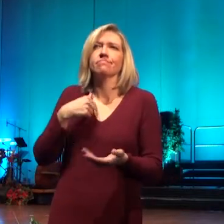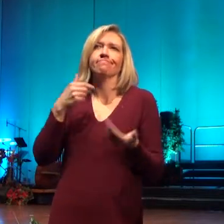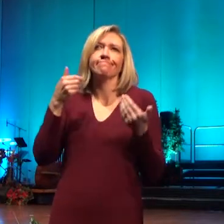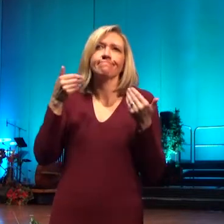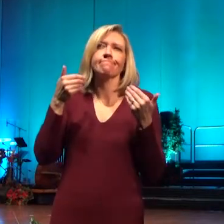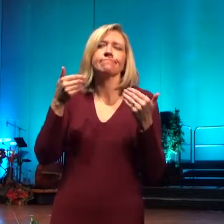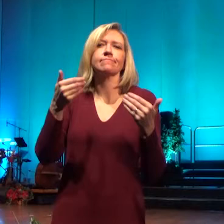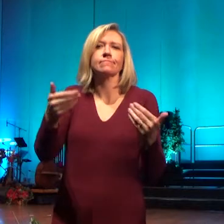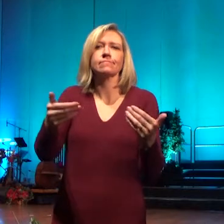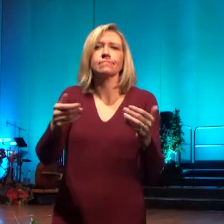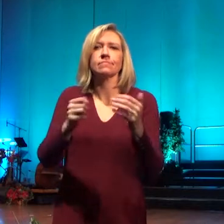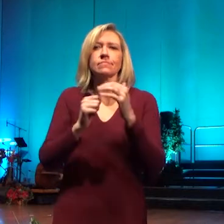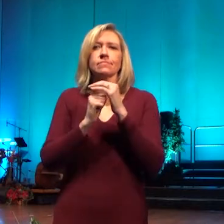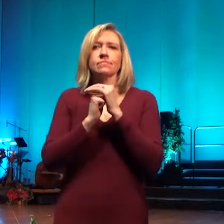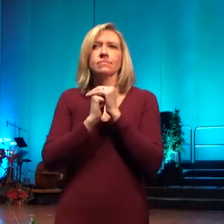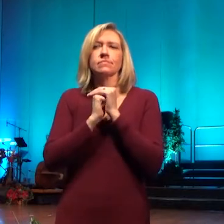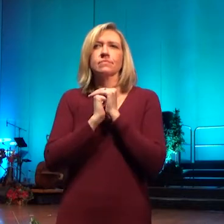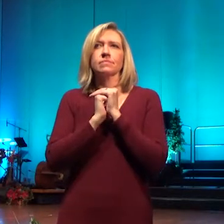am,